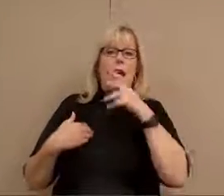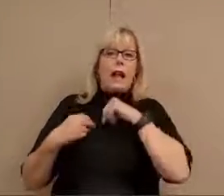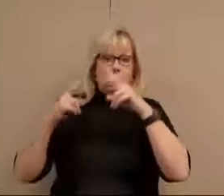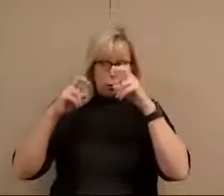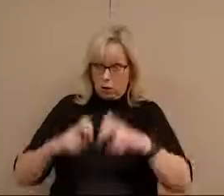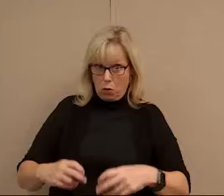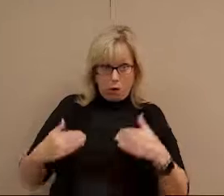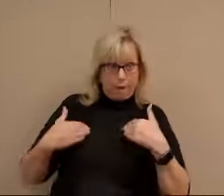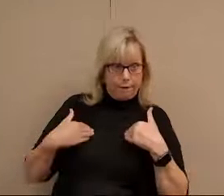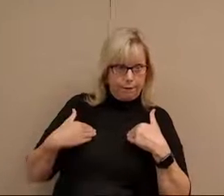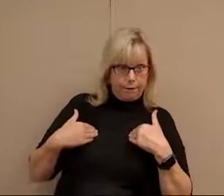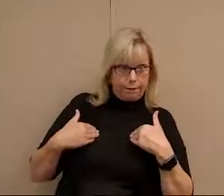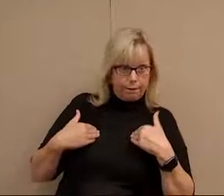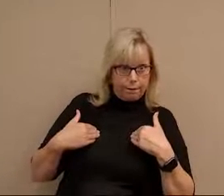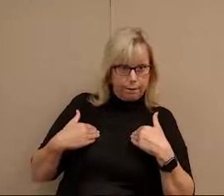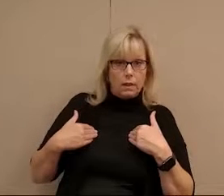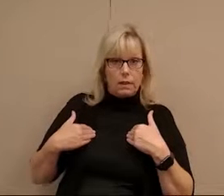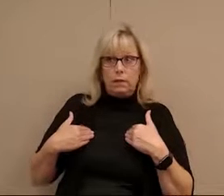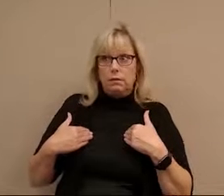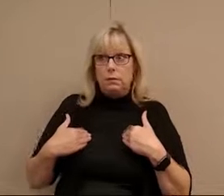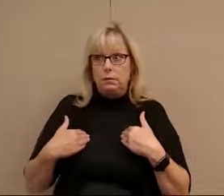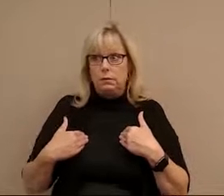Randy.